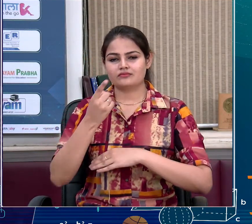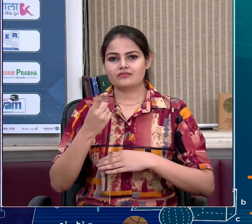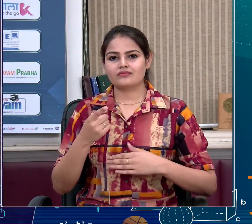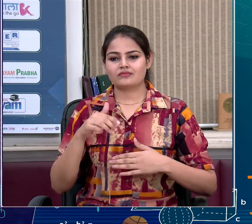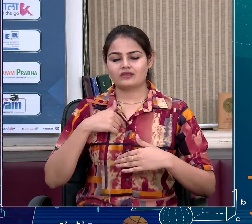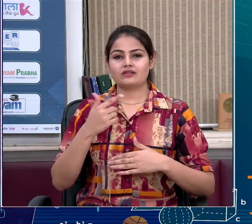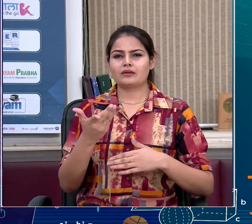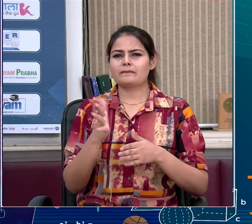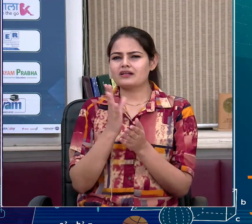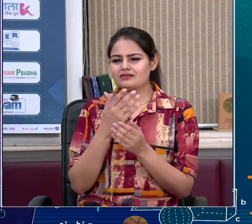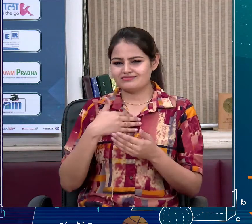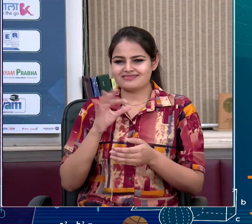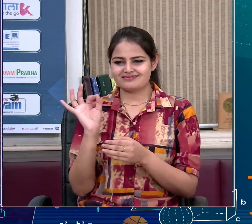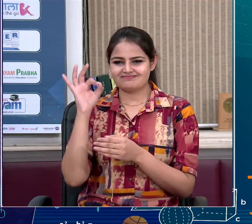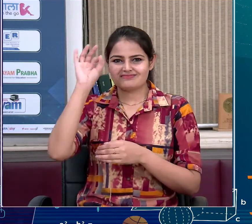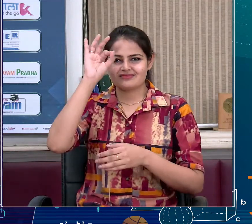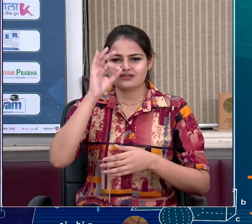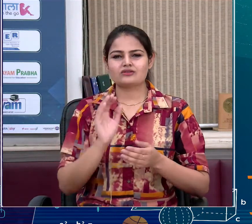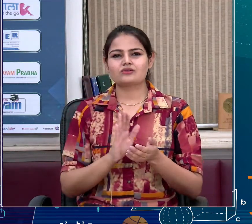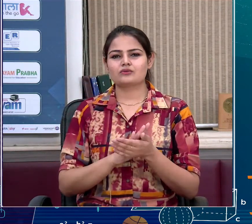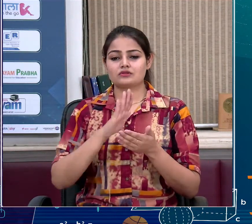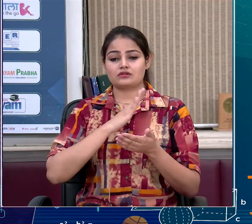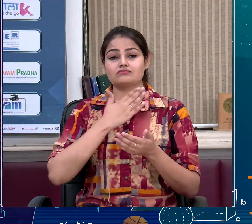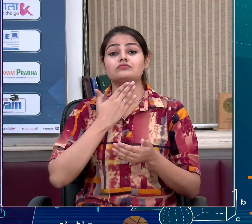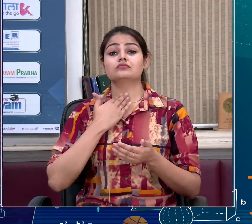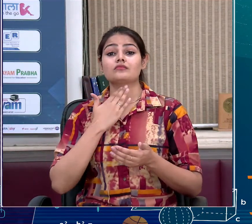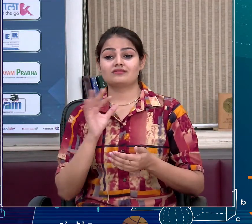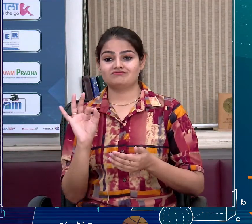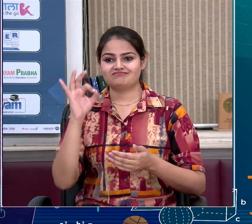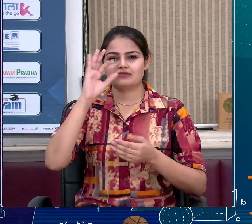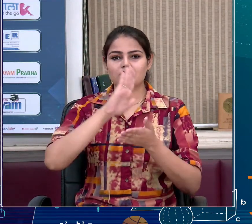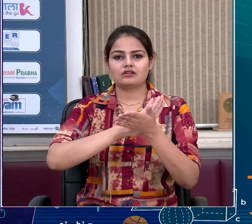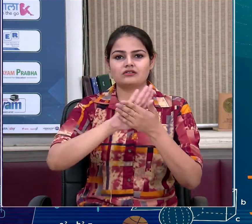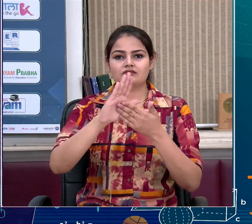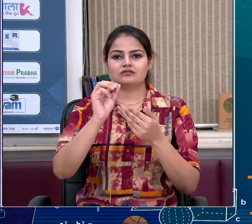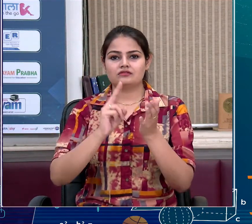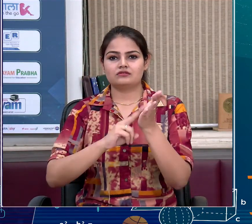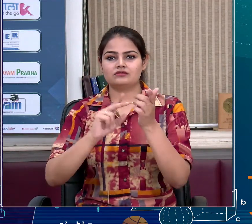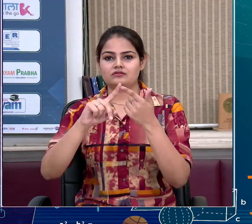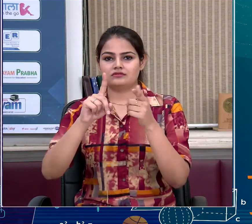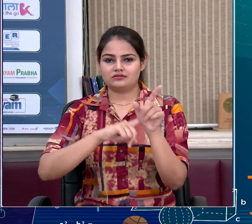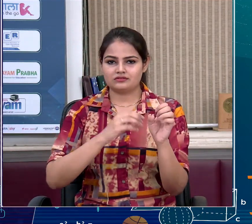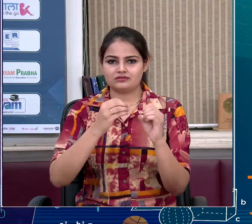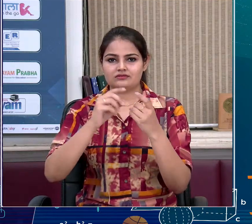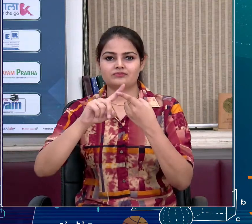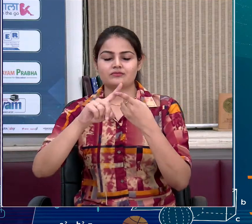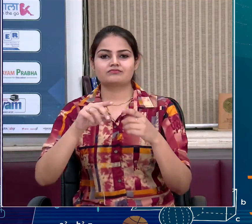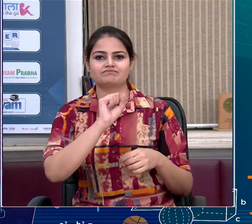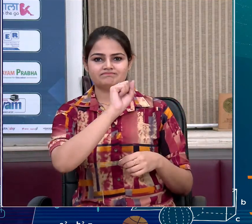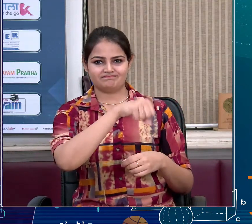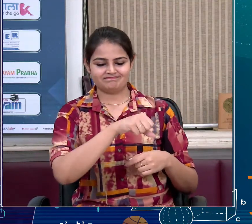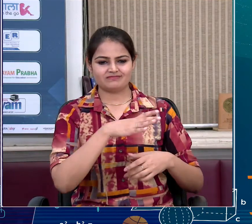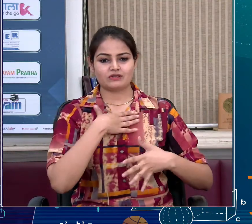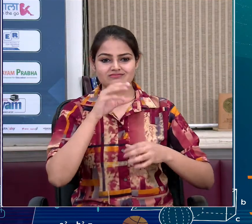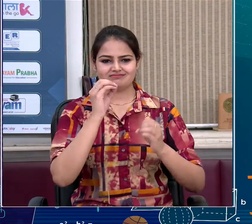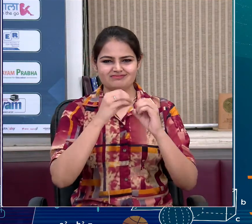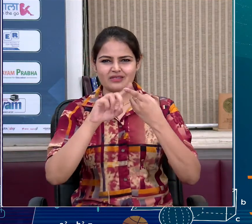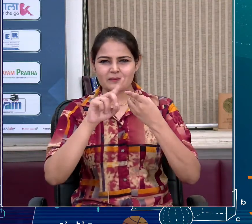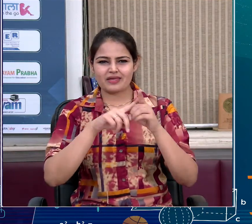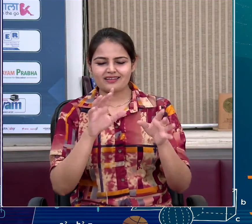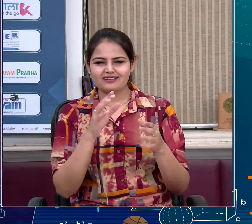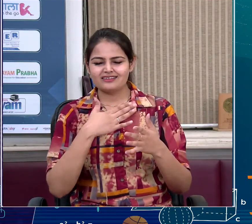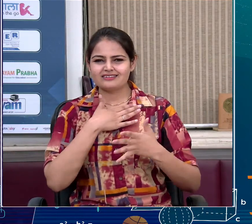discussing about bees, so honeybee is also a word for it. So bees. So bees are very interesting, So if, let's say we